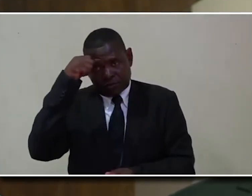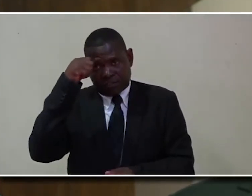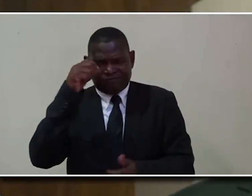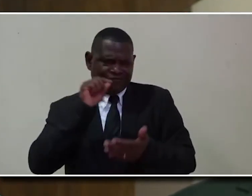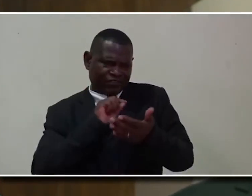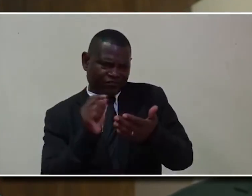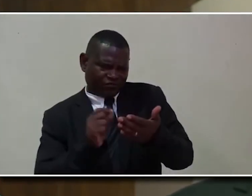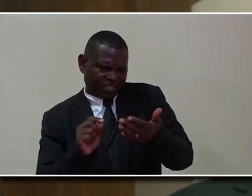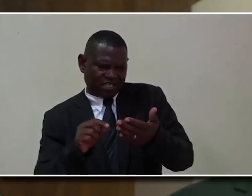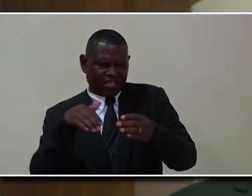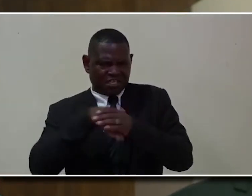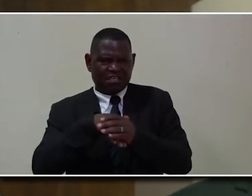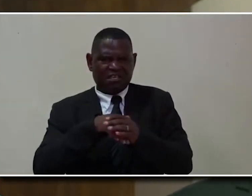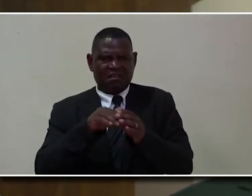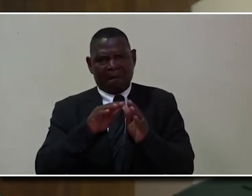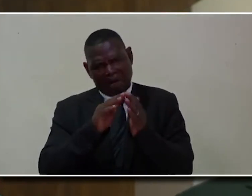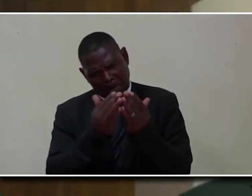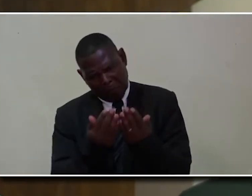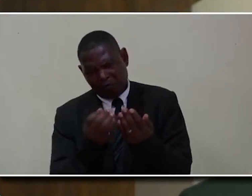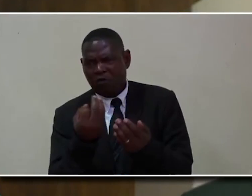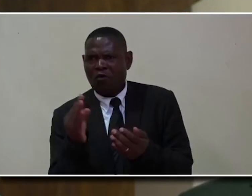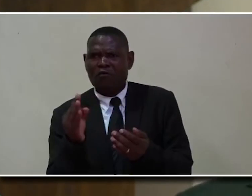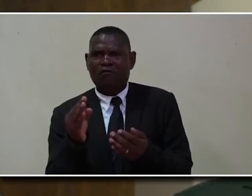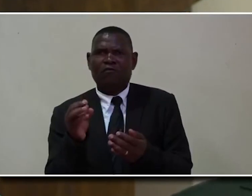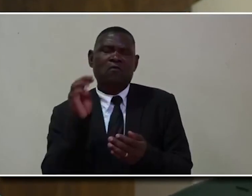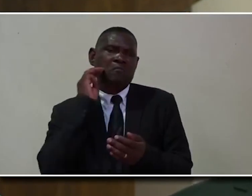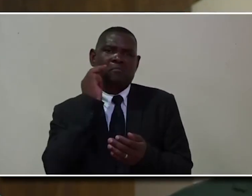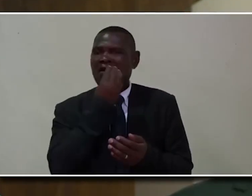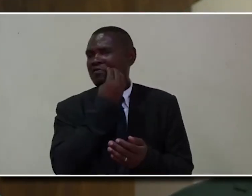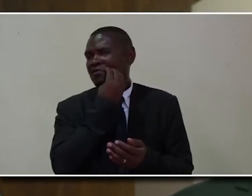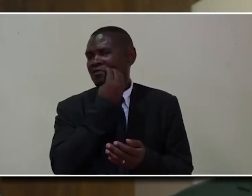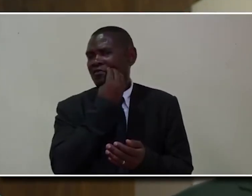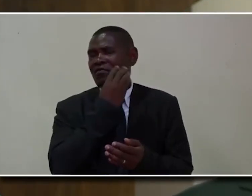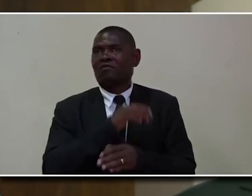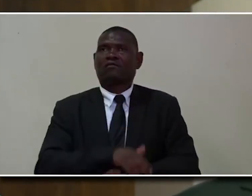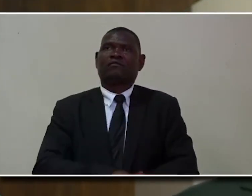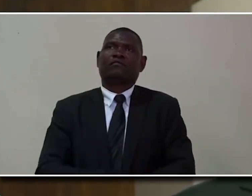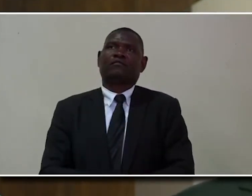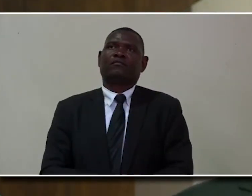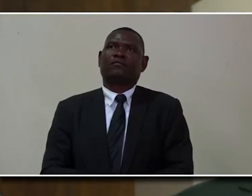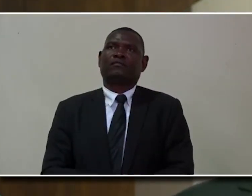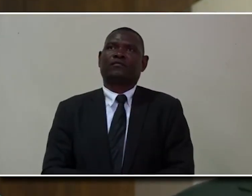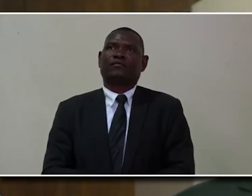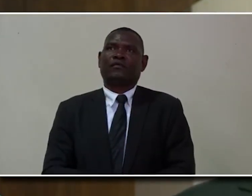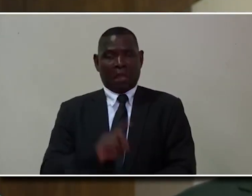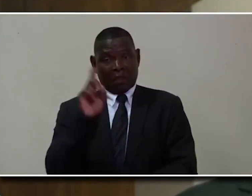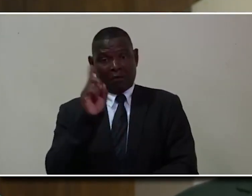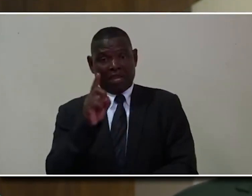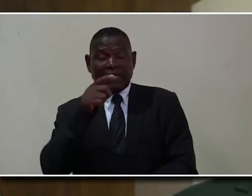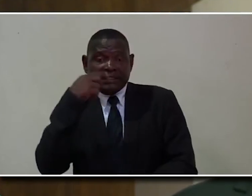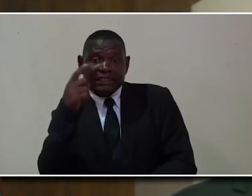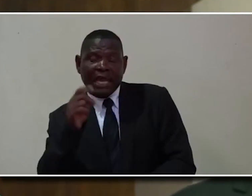written in the book of Matthew. Nkolembedwa mbuku la Mateo. Where he said, I will be with